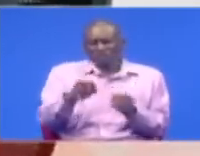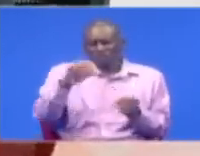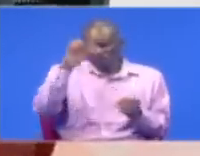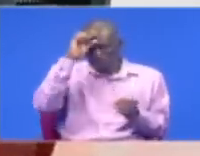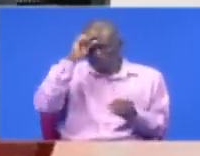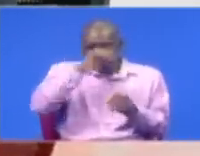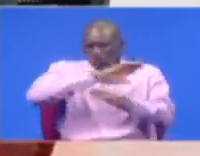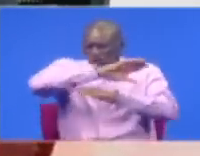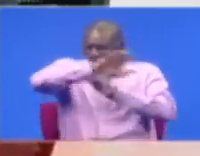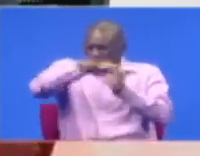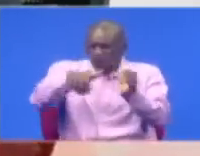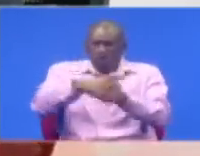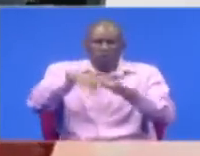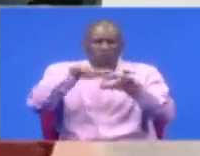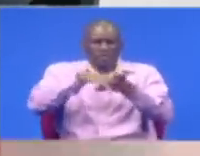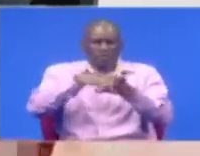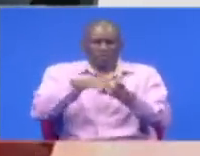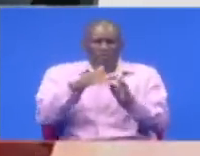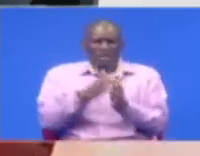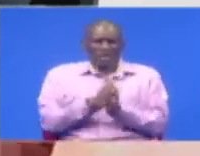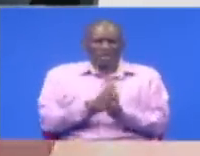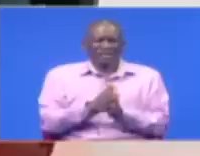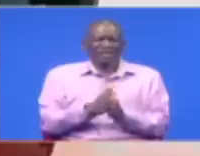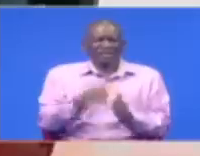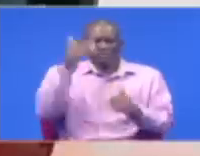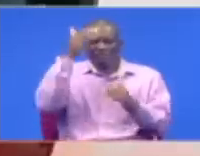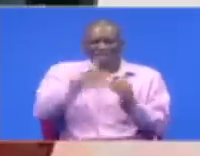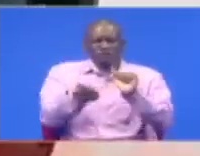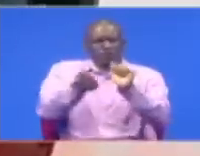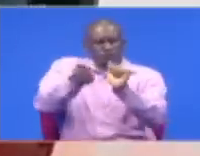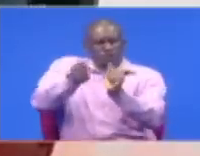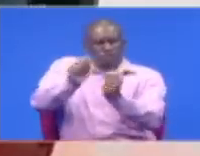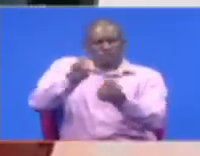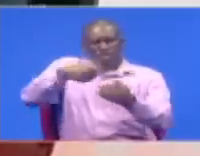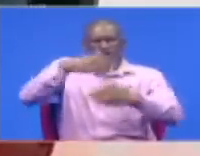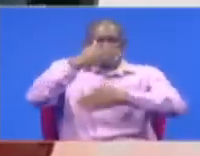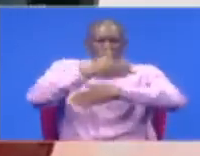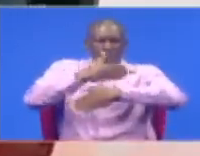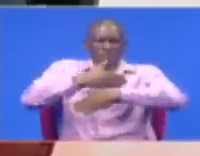all participated, and ultimately we changed our boundary.